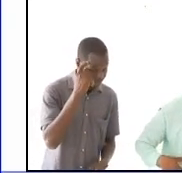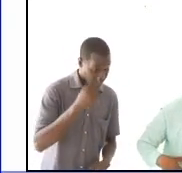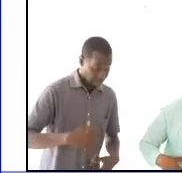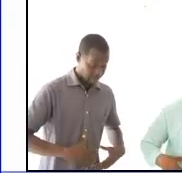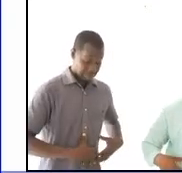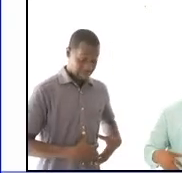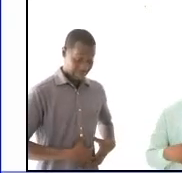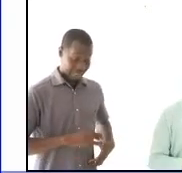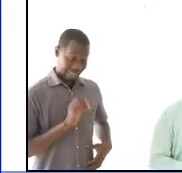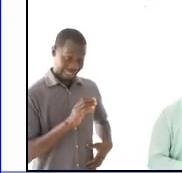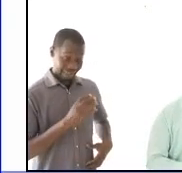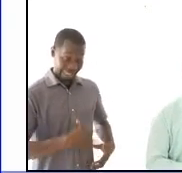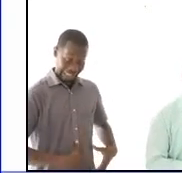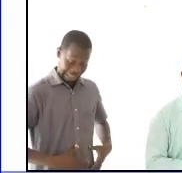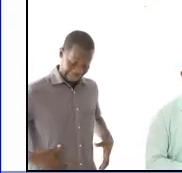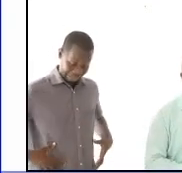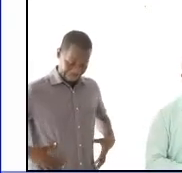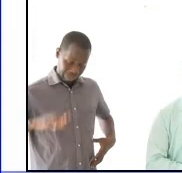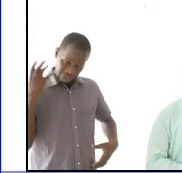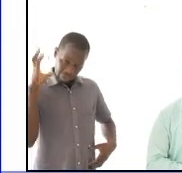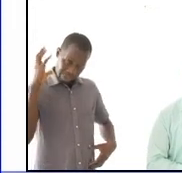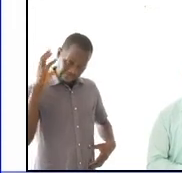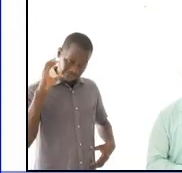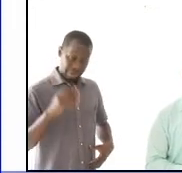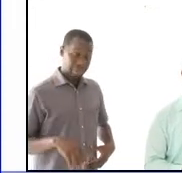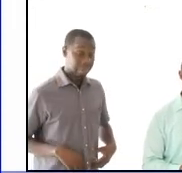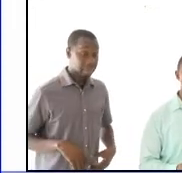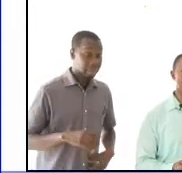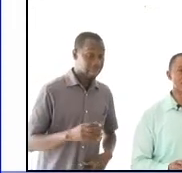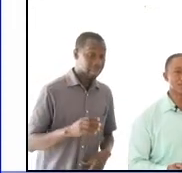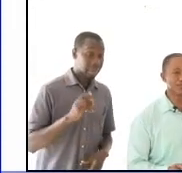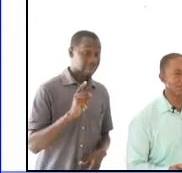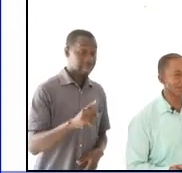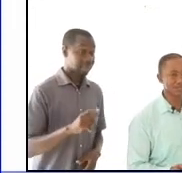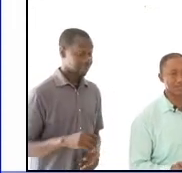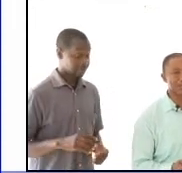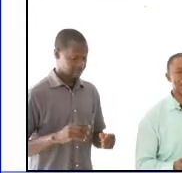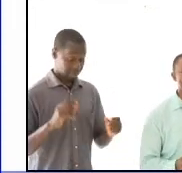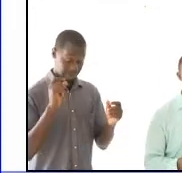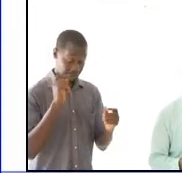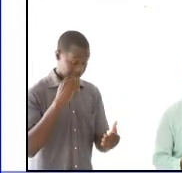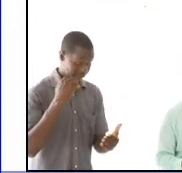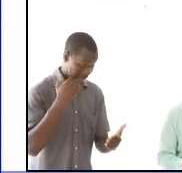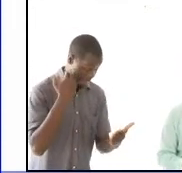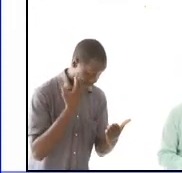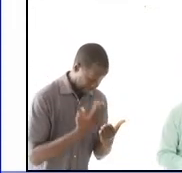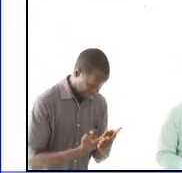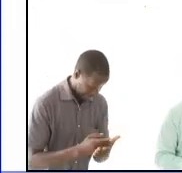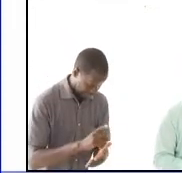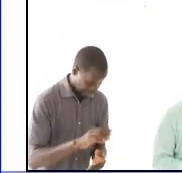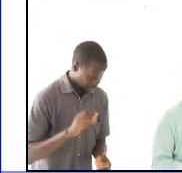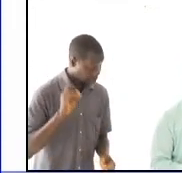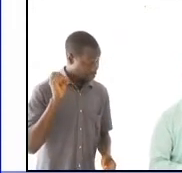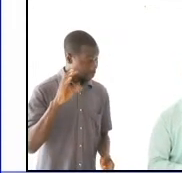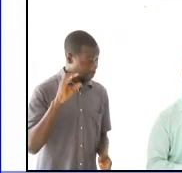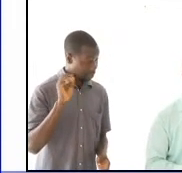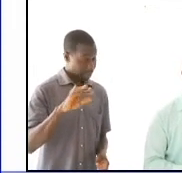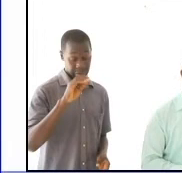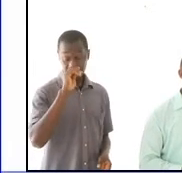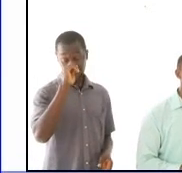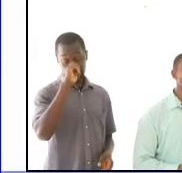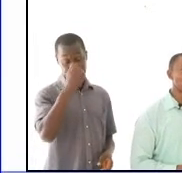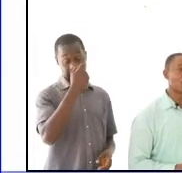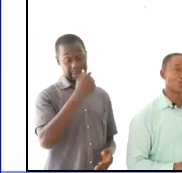liver problem or kidney problem, if the problem is not fixed, they might become sick and end up